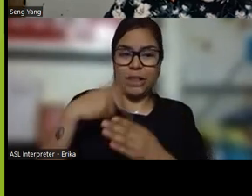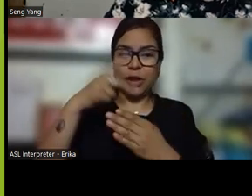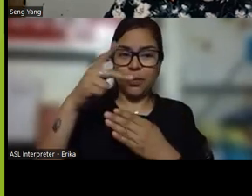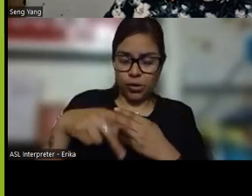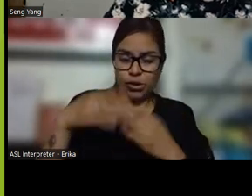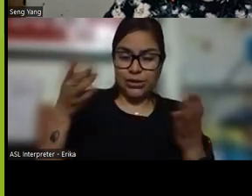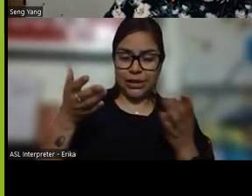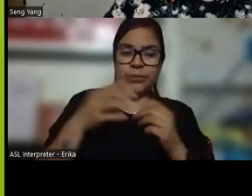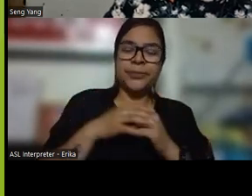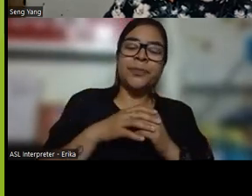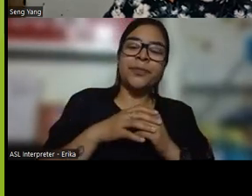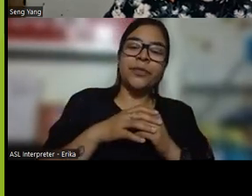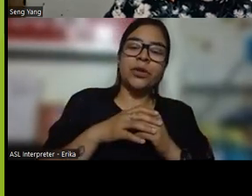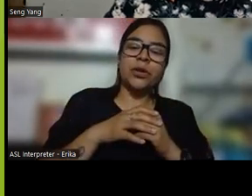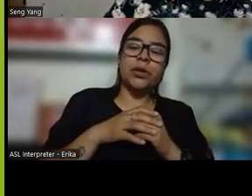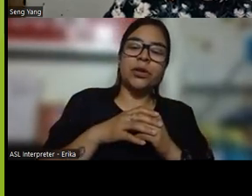happened since